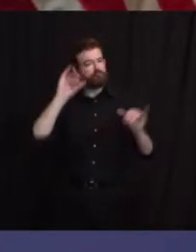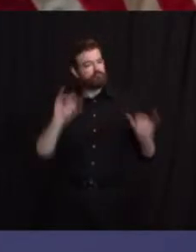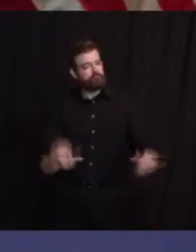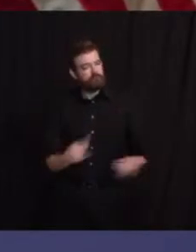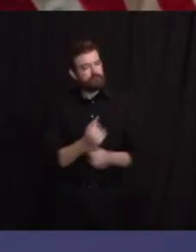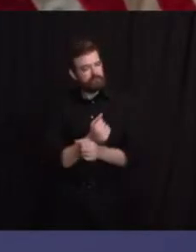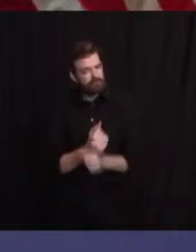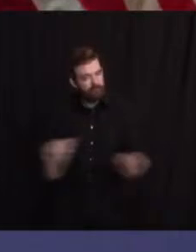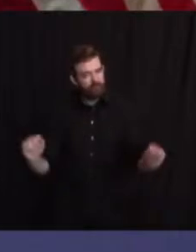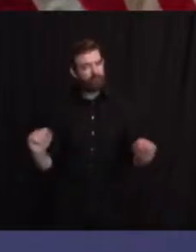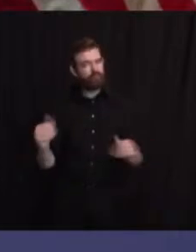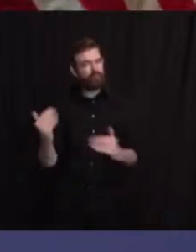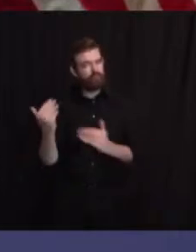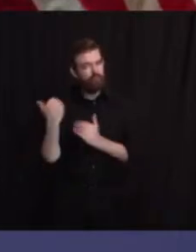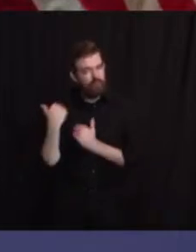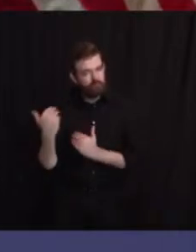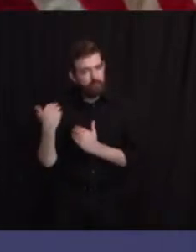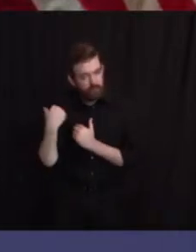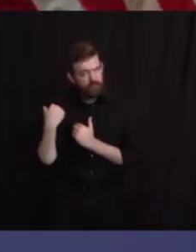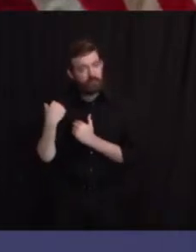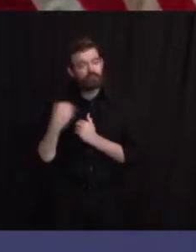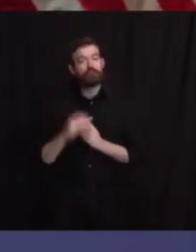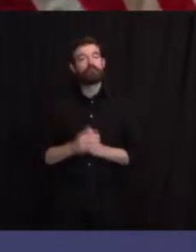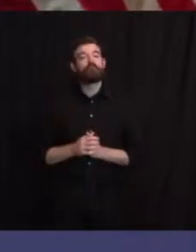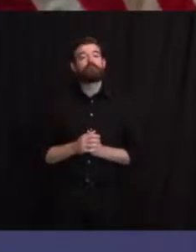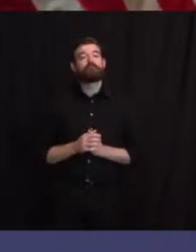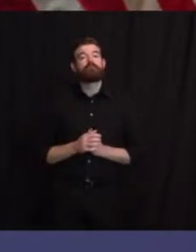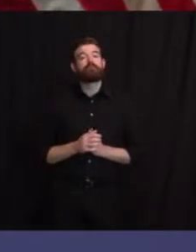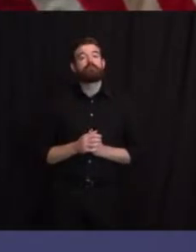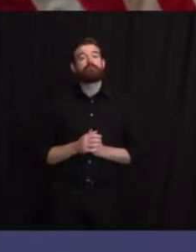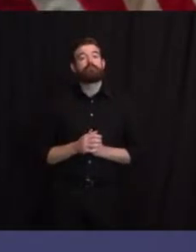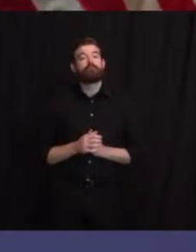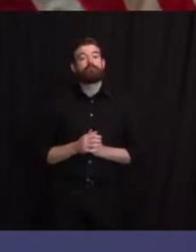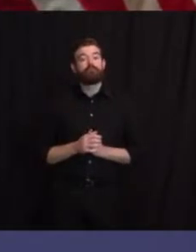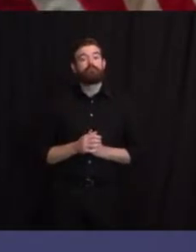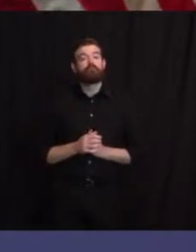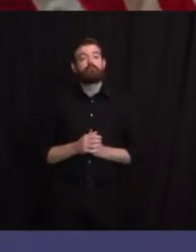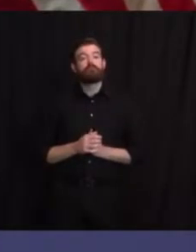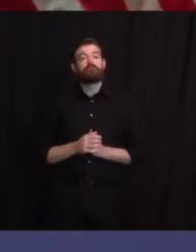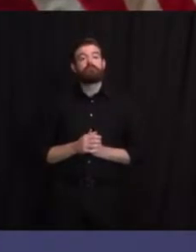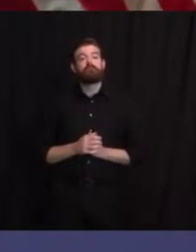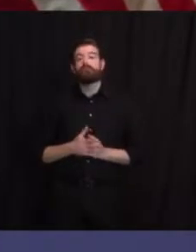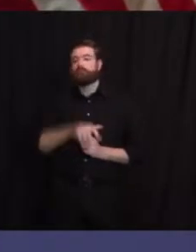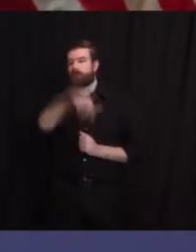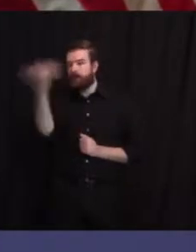you. Hello. Hi, How are you? Stephanie Phonin from Taff into Barnegat, Waretown.